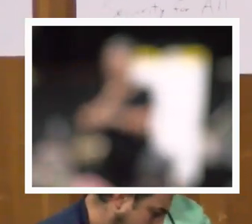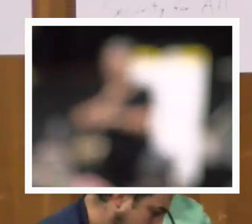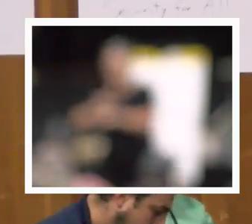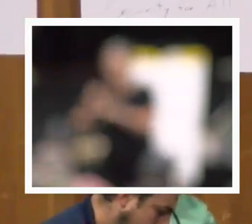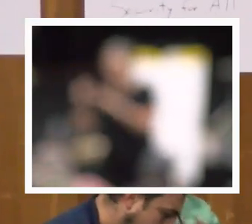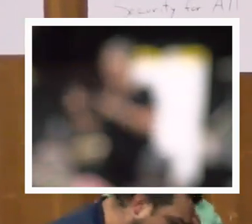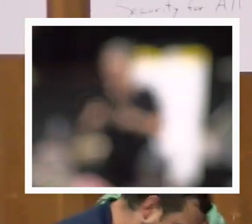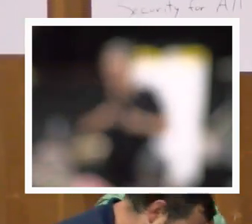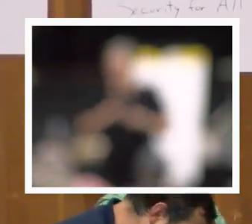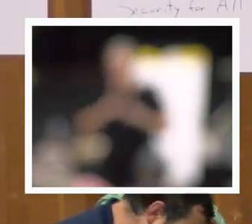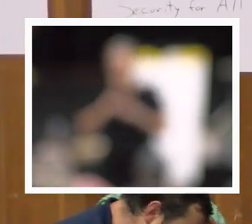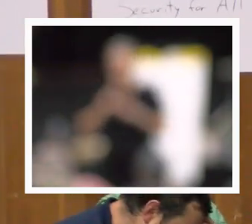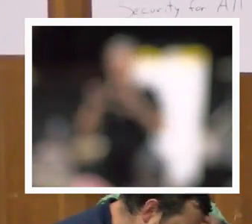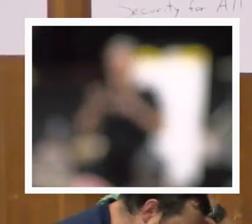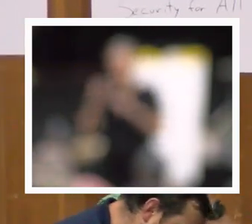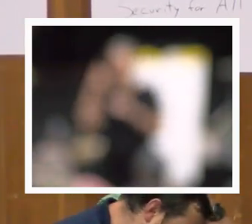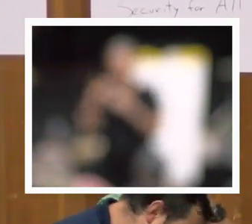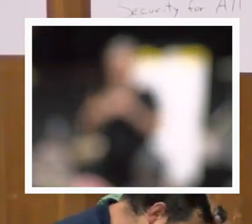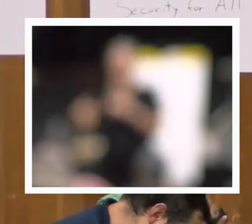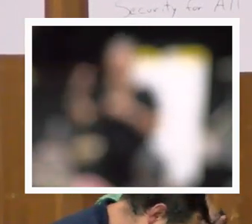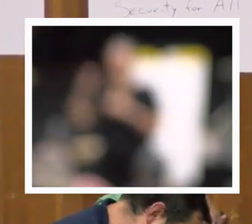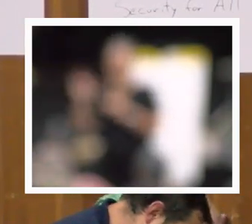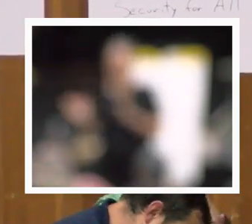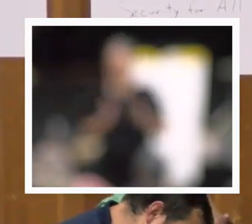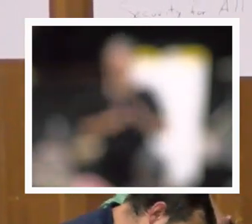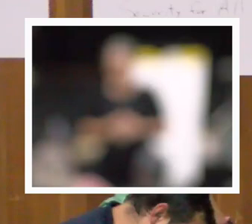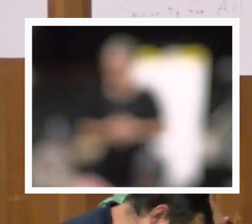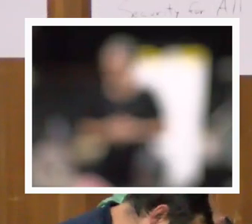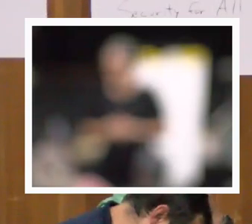action in moving this all forward.